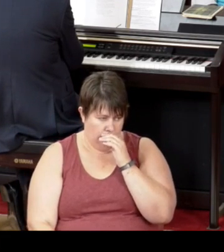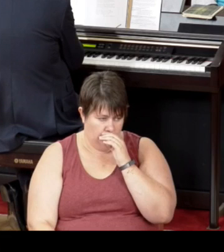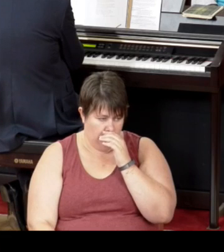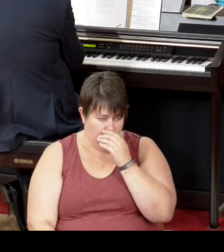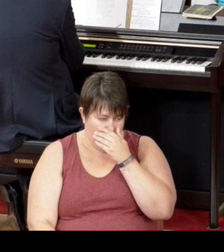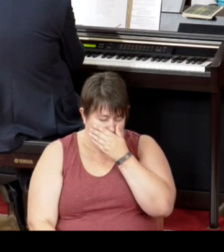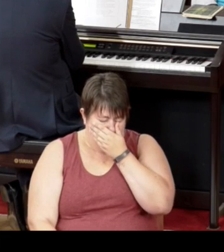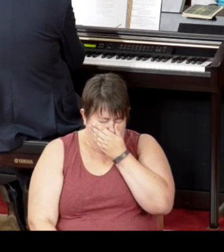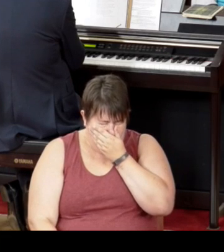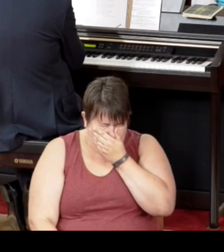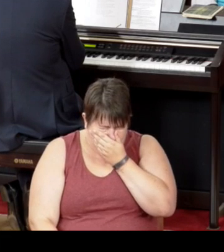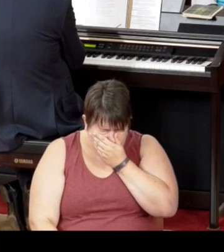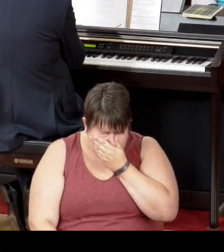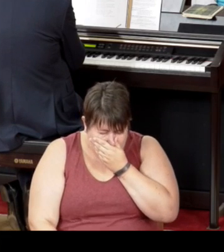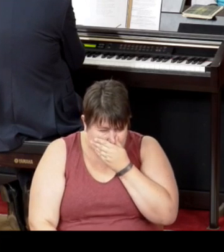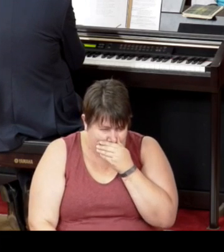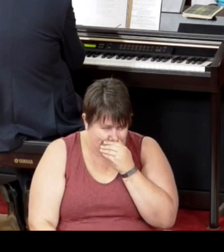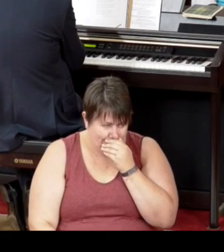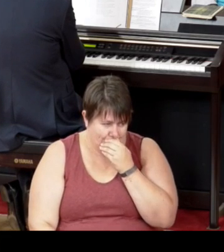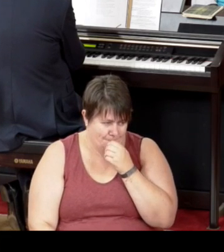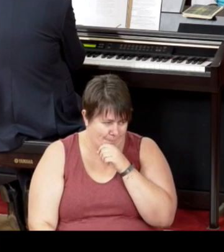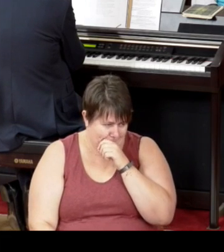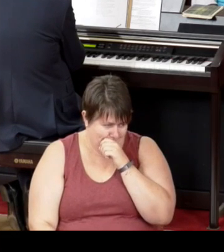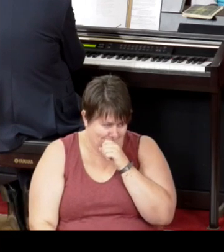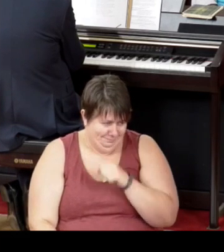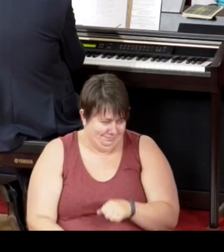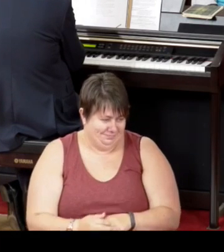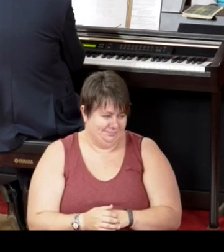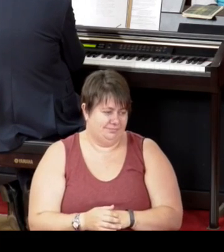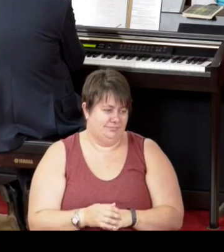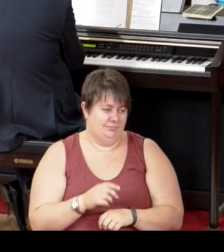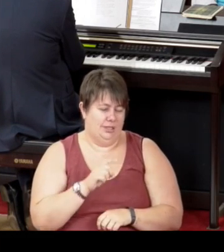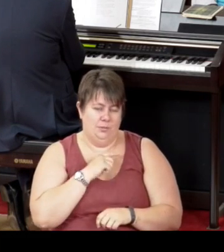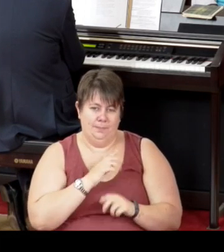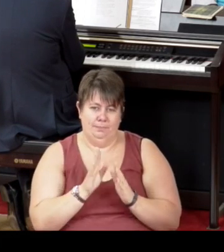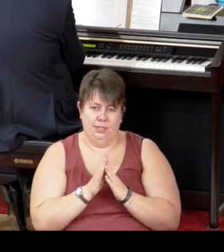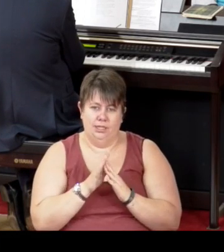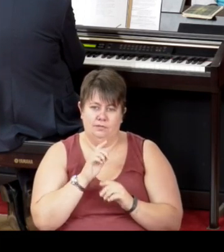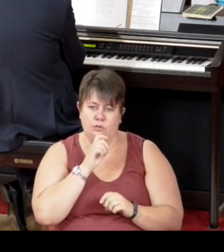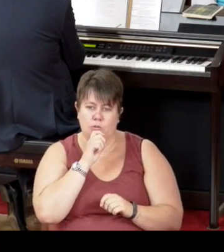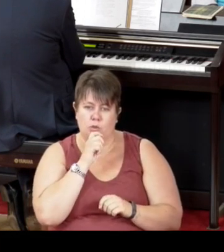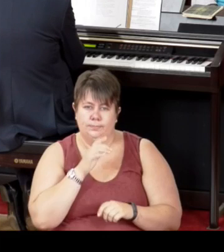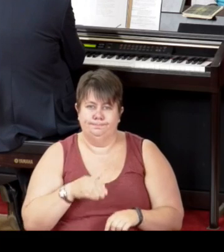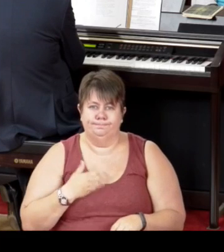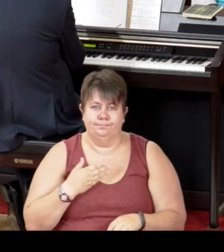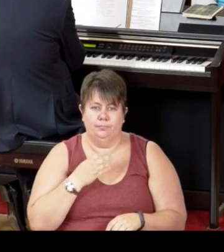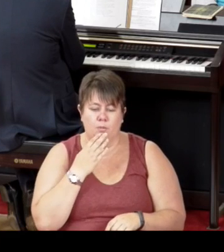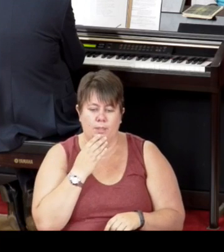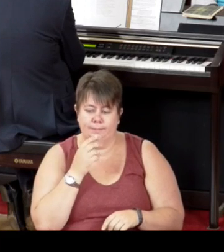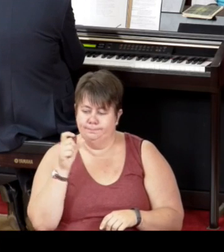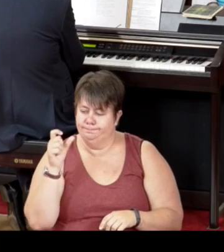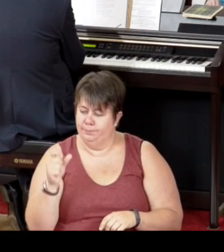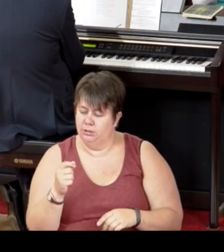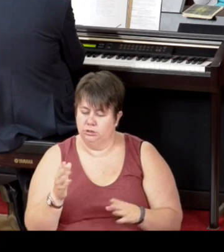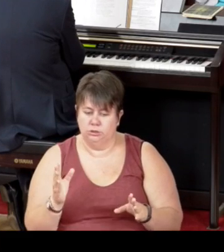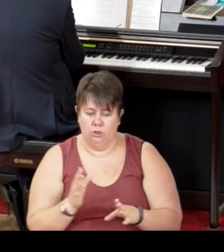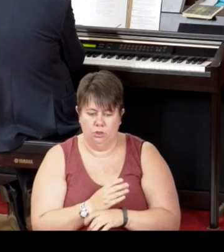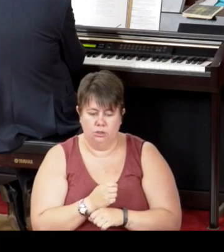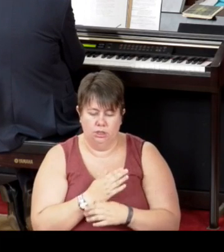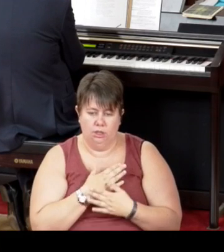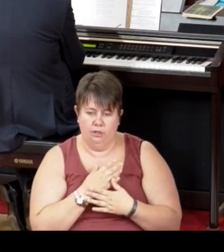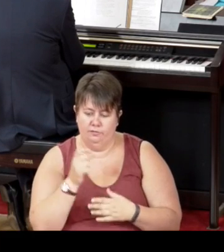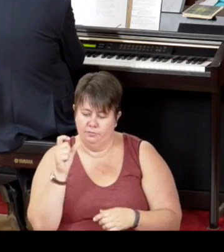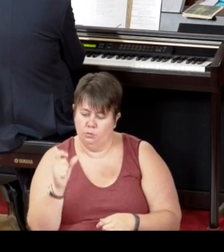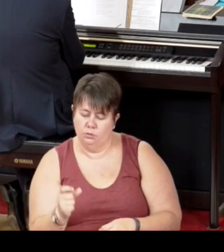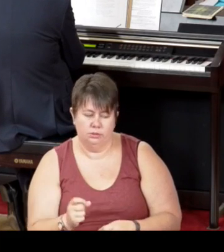We pray for anyone who faces dark days and times of bereavement. And we pray for those who have lost loved ones in